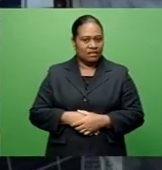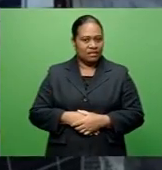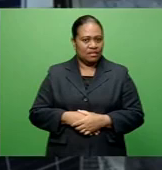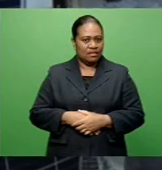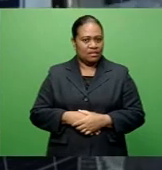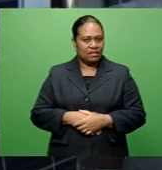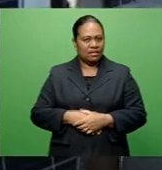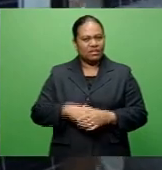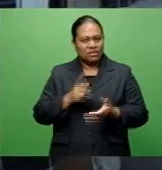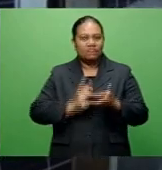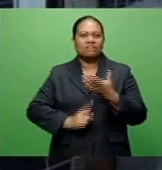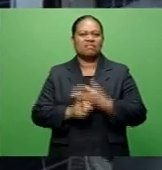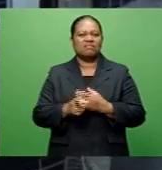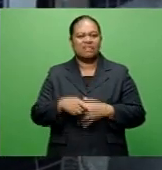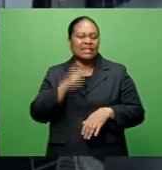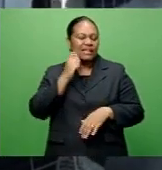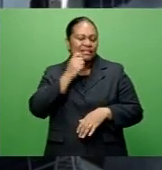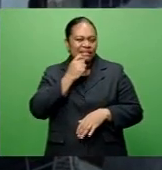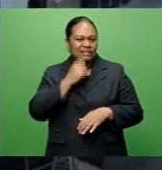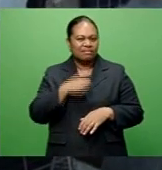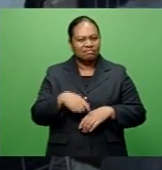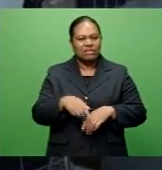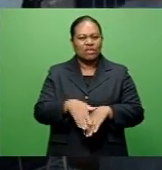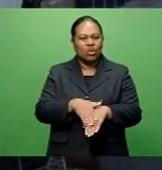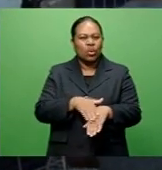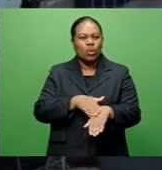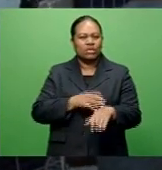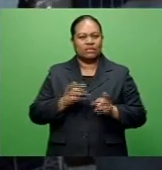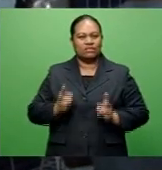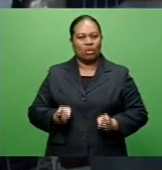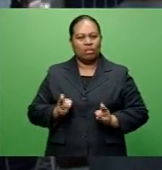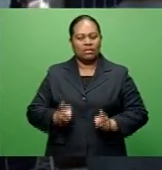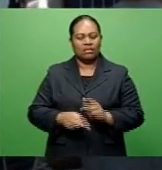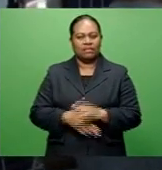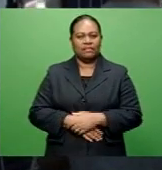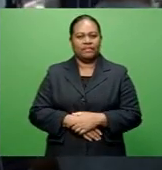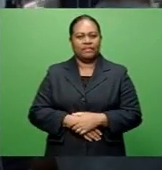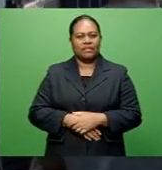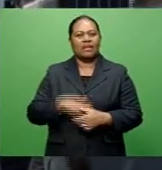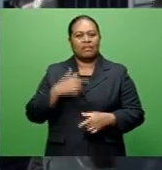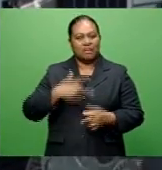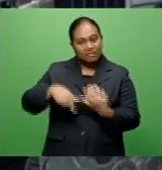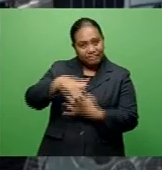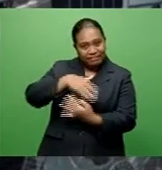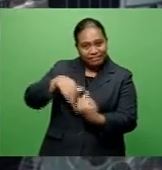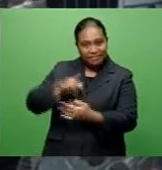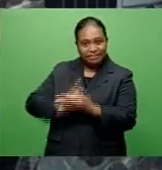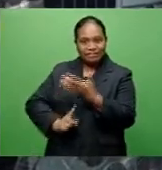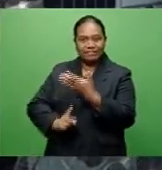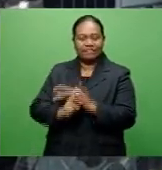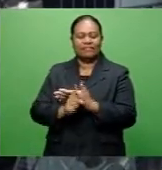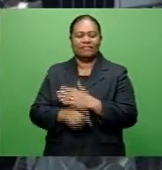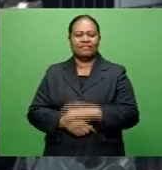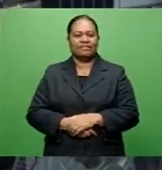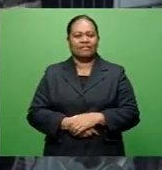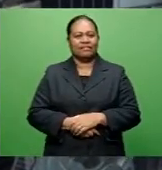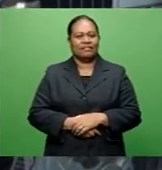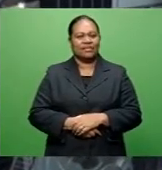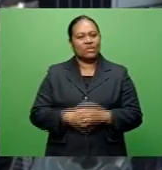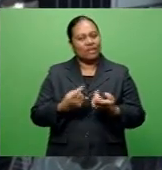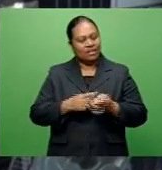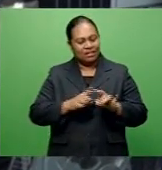it's getting back to normal. And of course, even though we went through this cyclone disaster, the shop is ready with the product